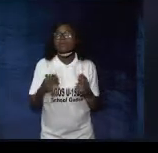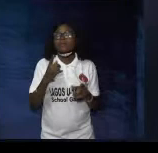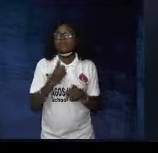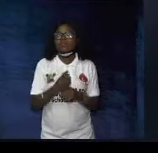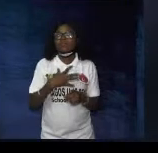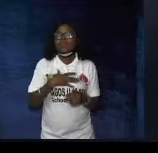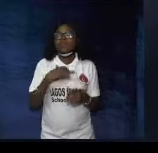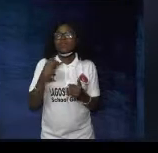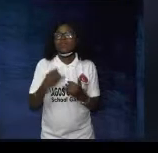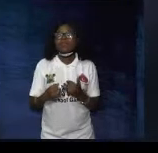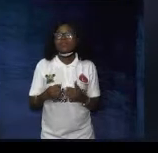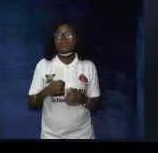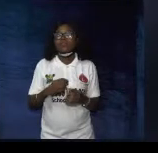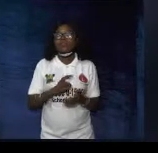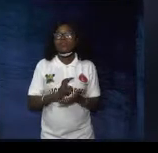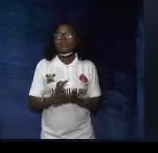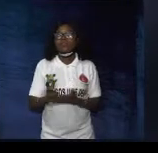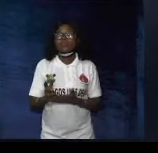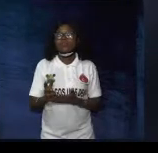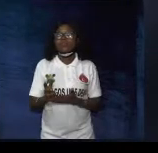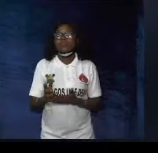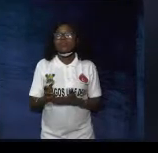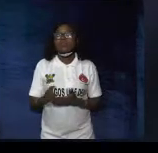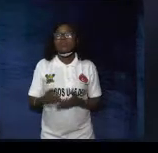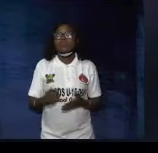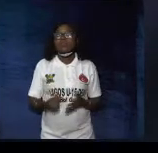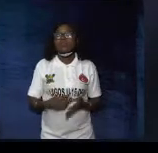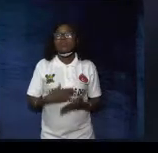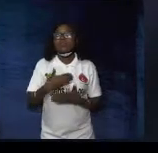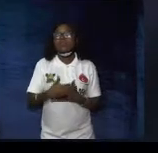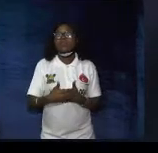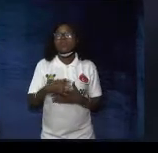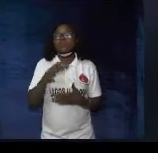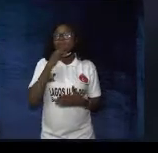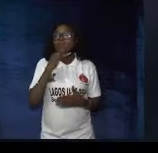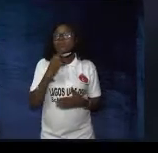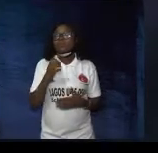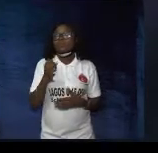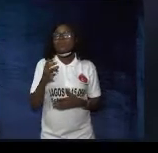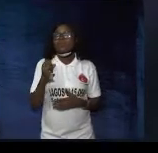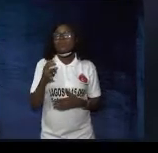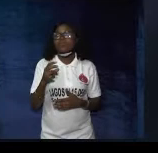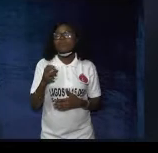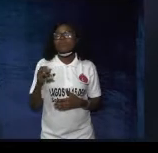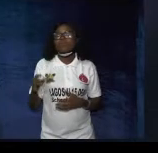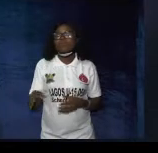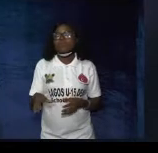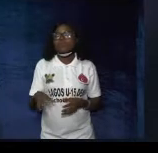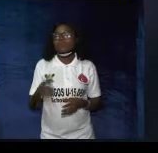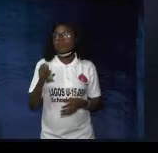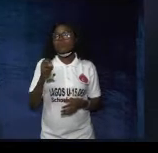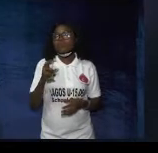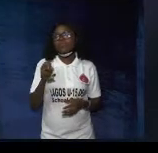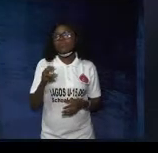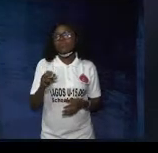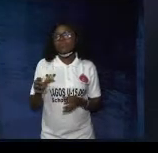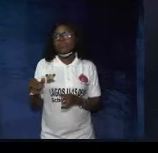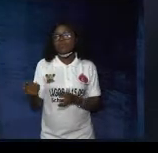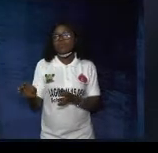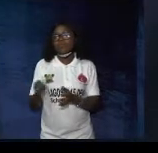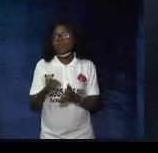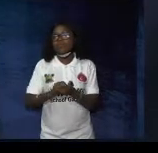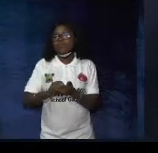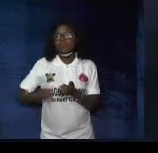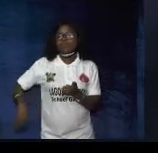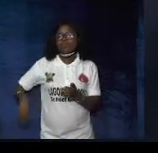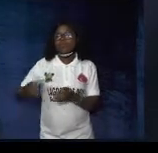just like we did last week. Now, the next thing to do is to, this one has 12, 2 digits, so you carry 1, and